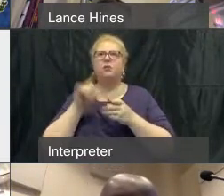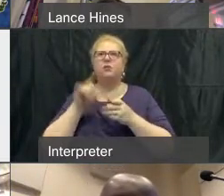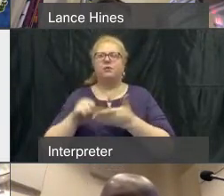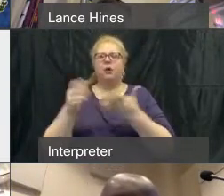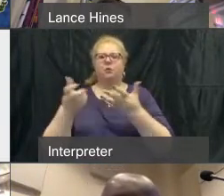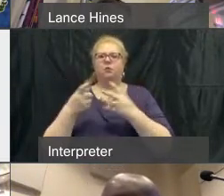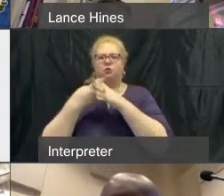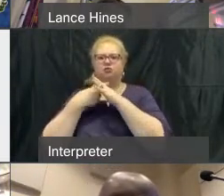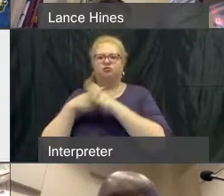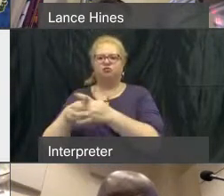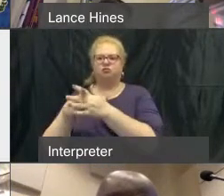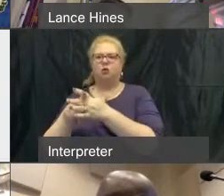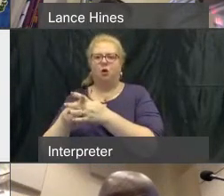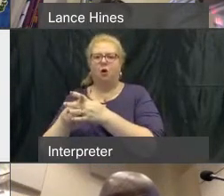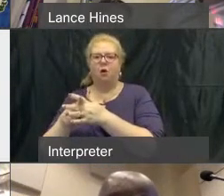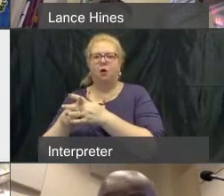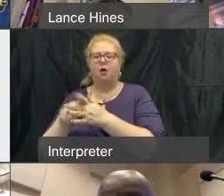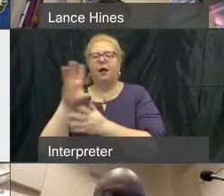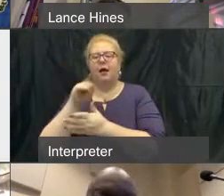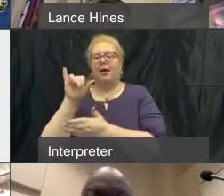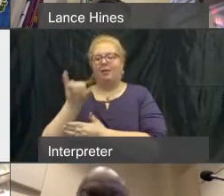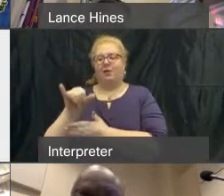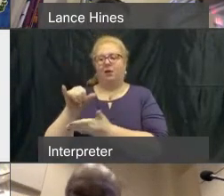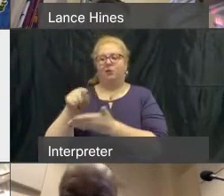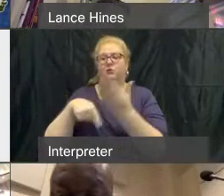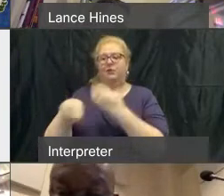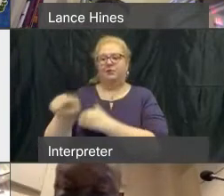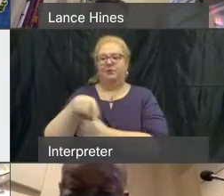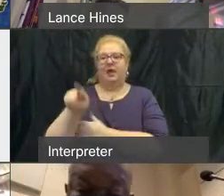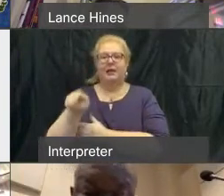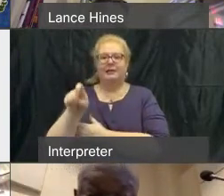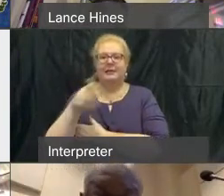that those individuals need are better housing,